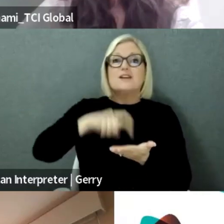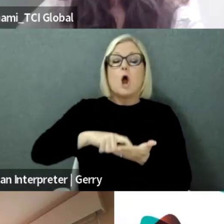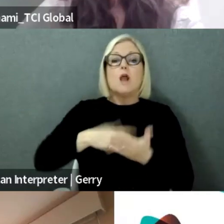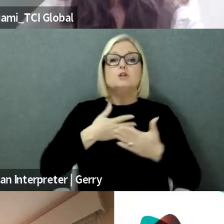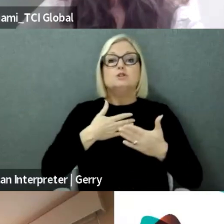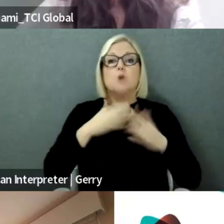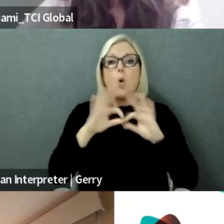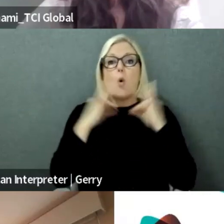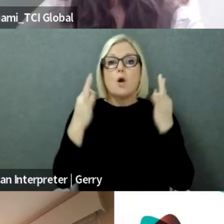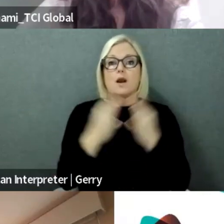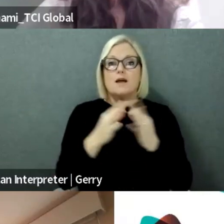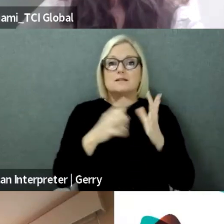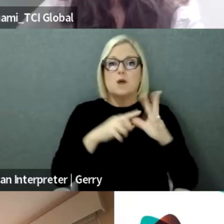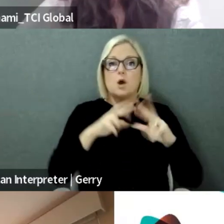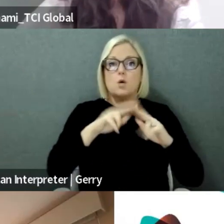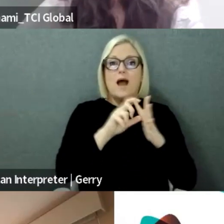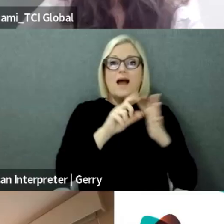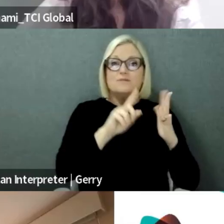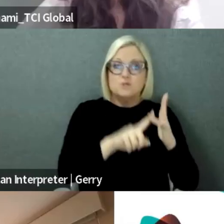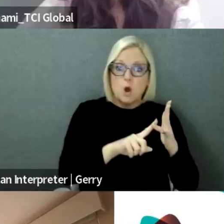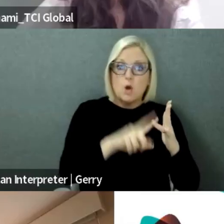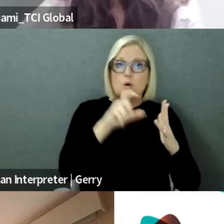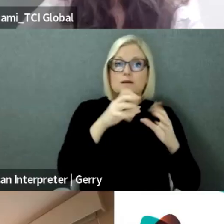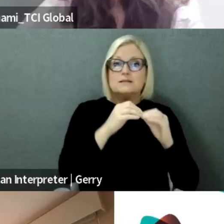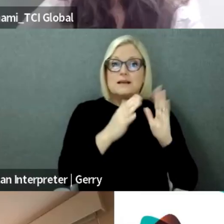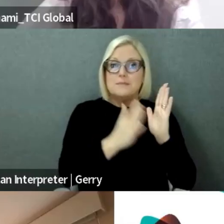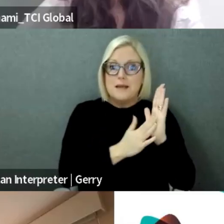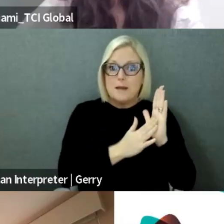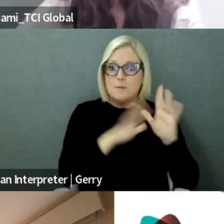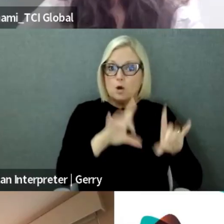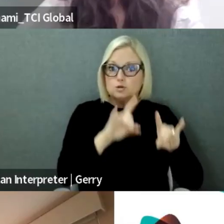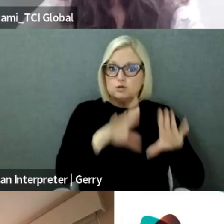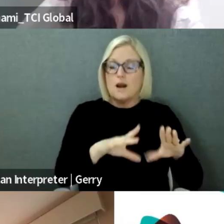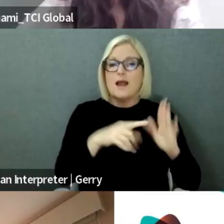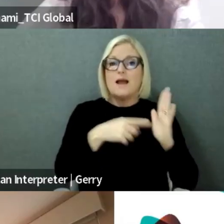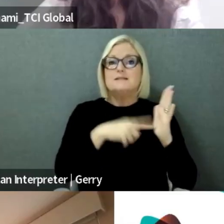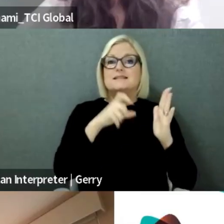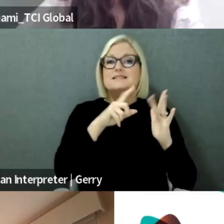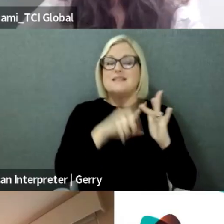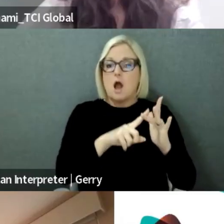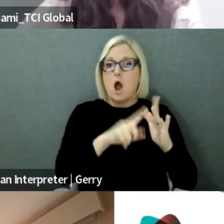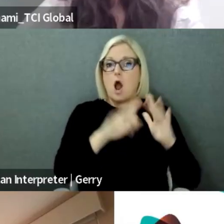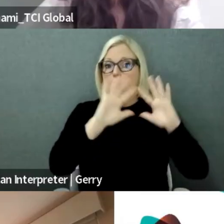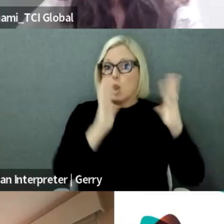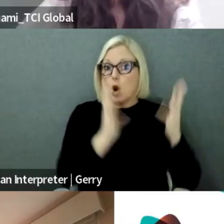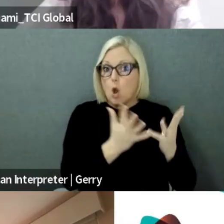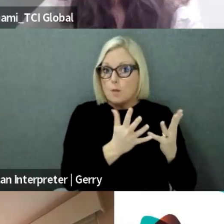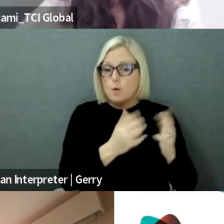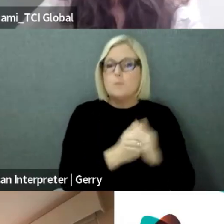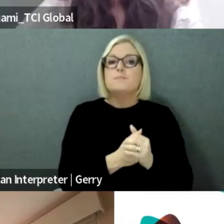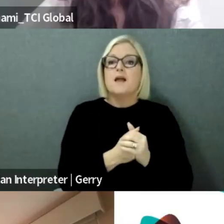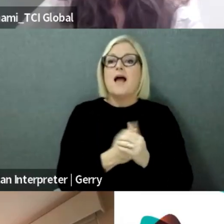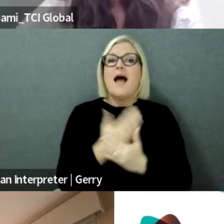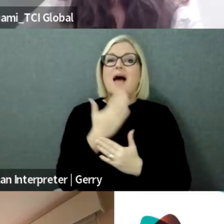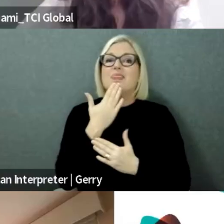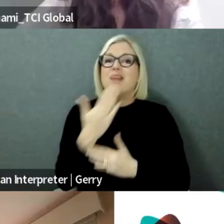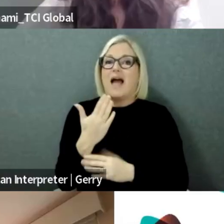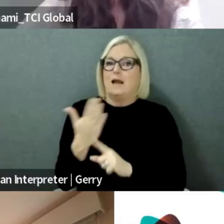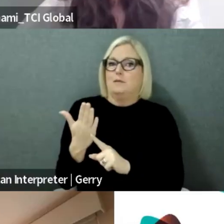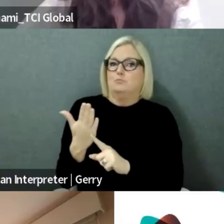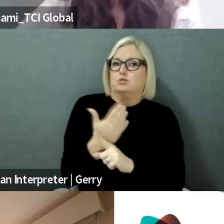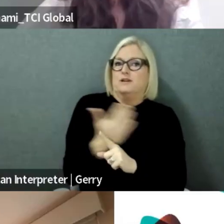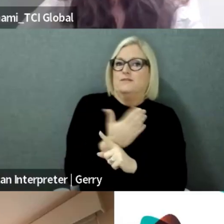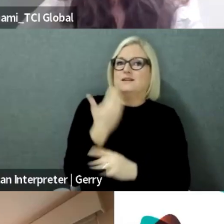AFDO, ADDC, CBM Australia, and TCI Global, and to also thank my fellow panellists that spoke before, especially thank them for